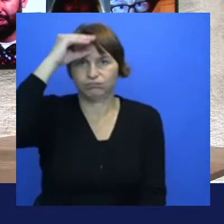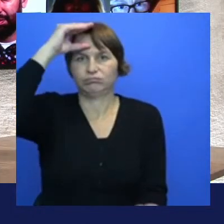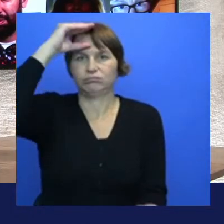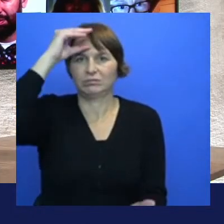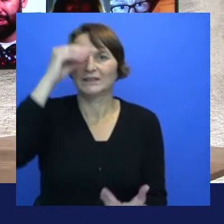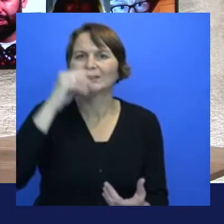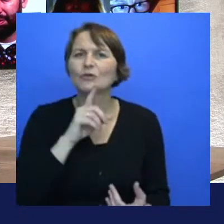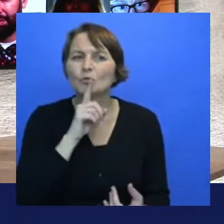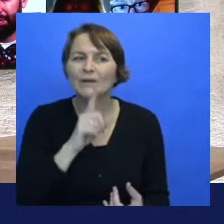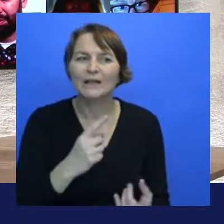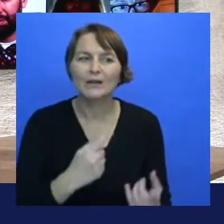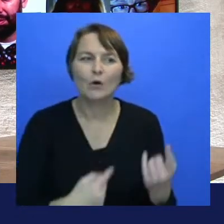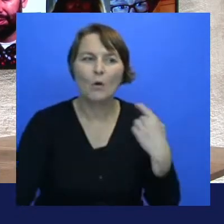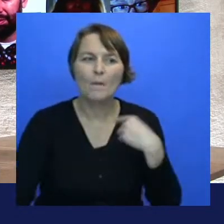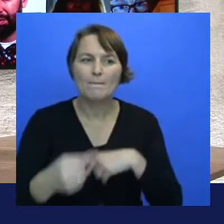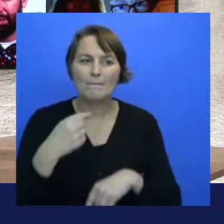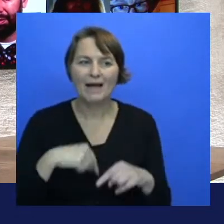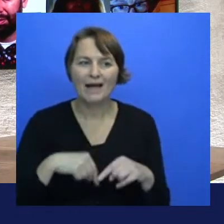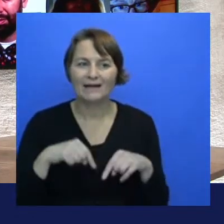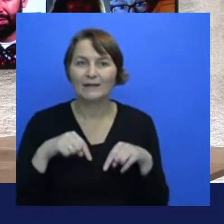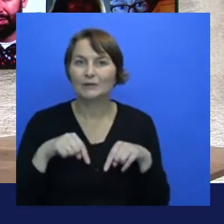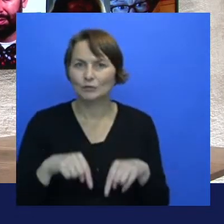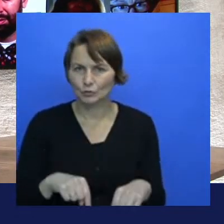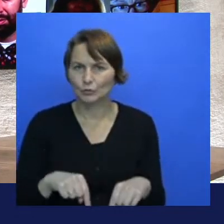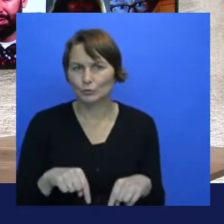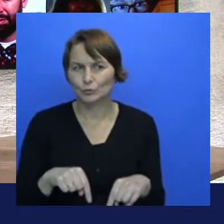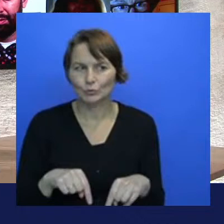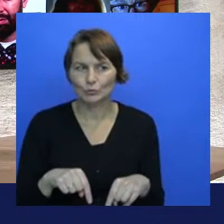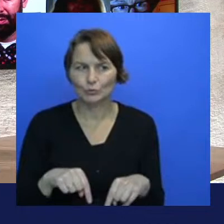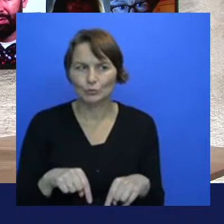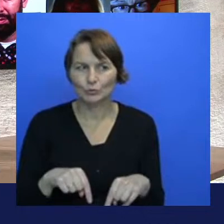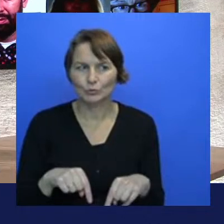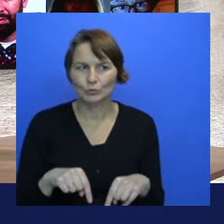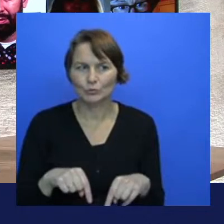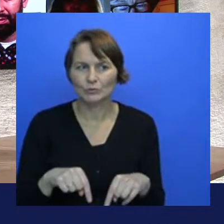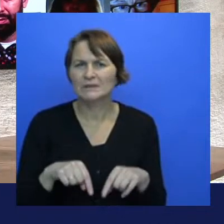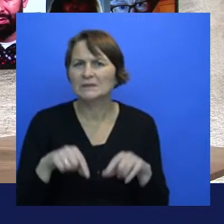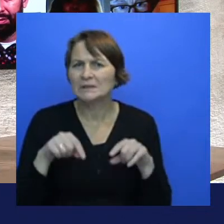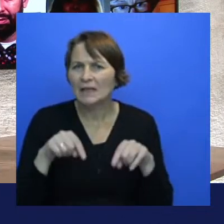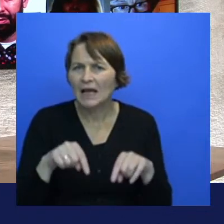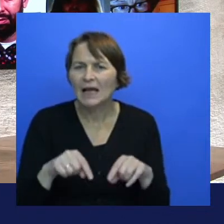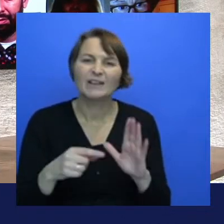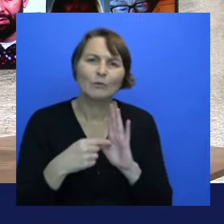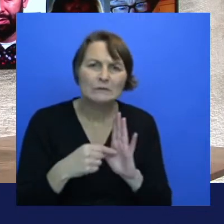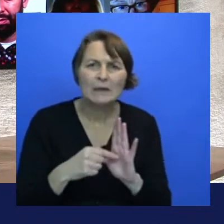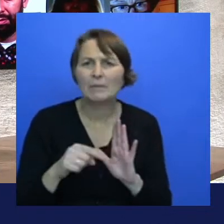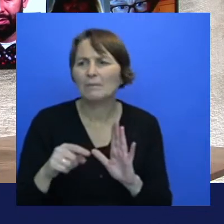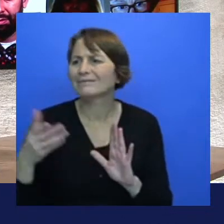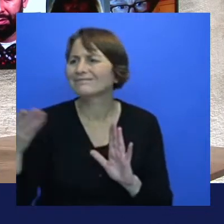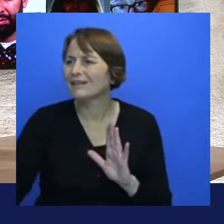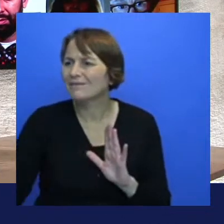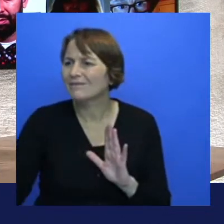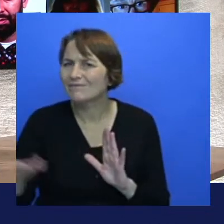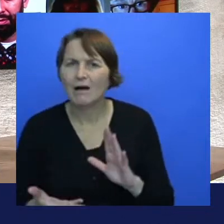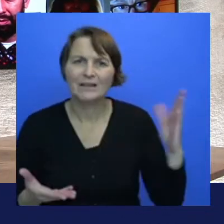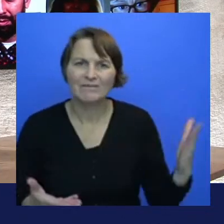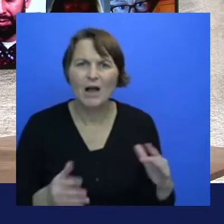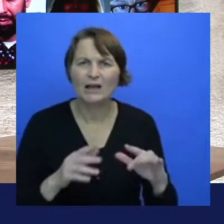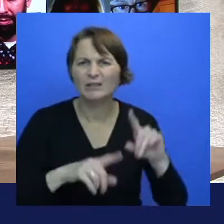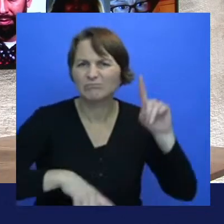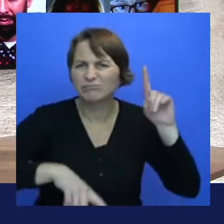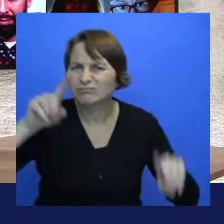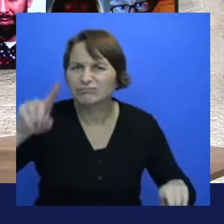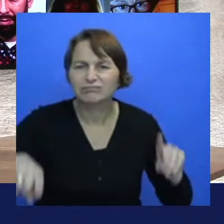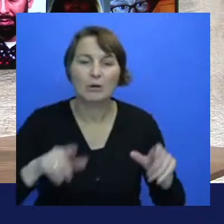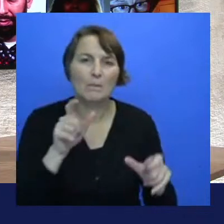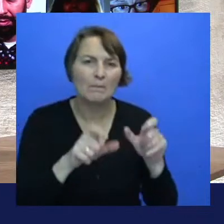point. We need to invite different opinions, people with different backgrounds, different